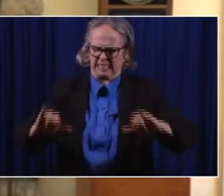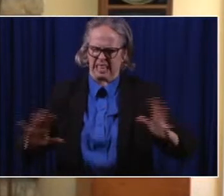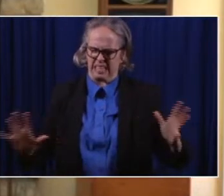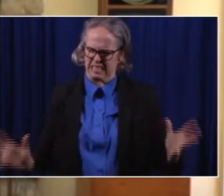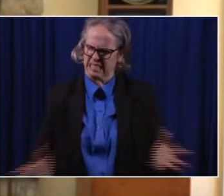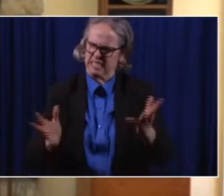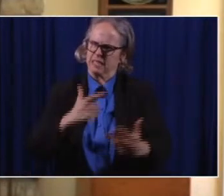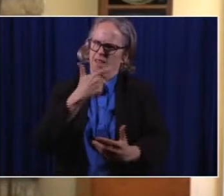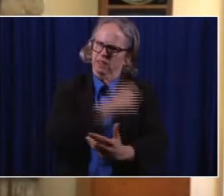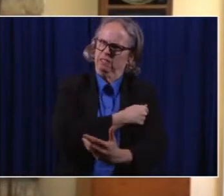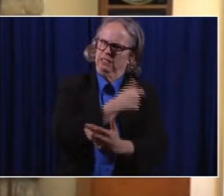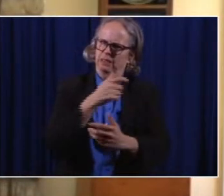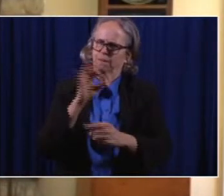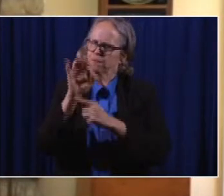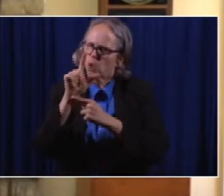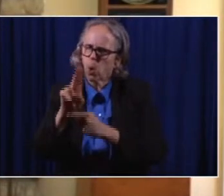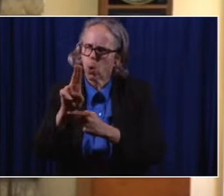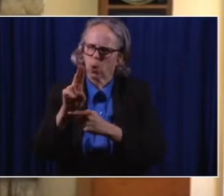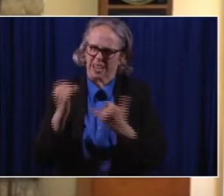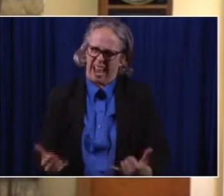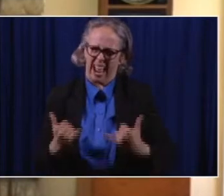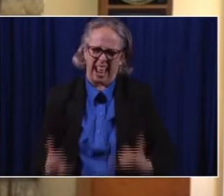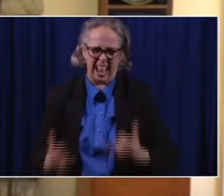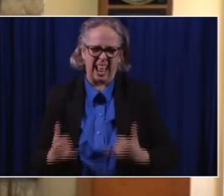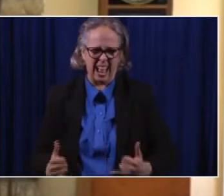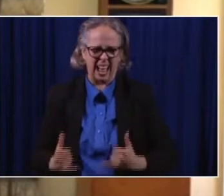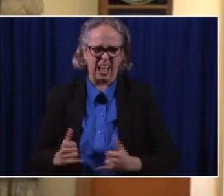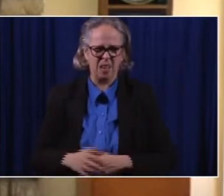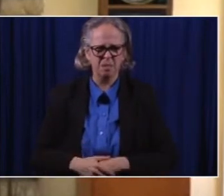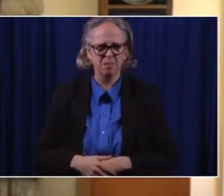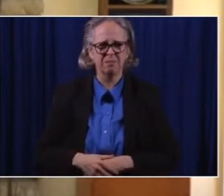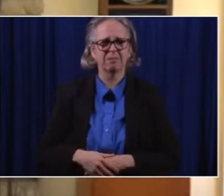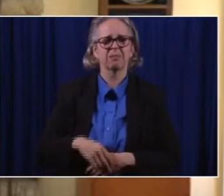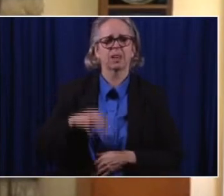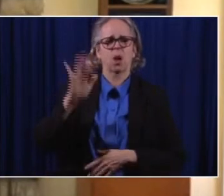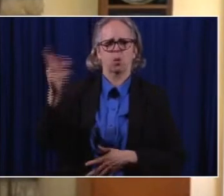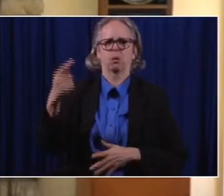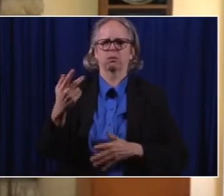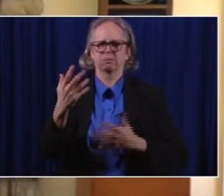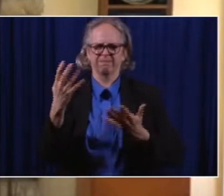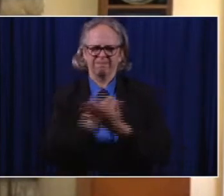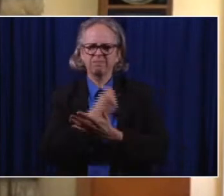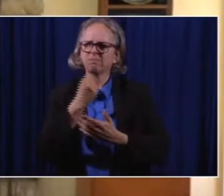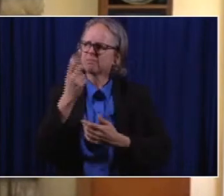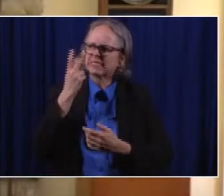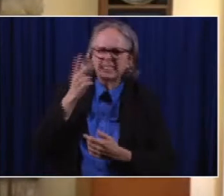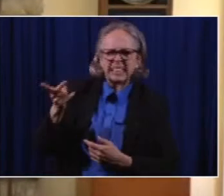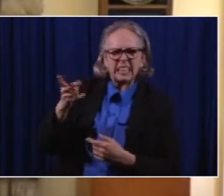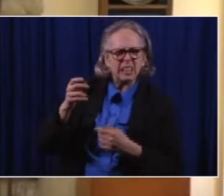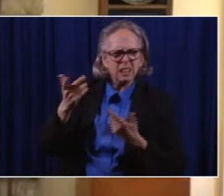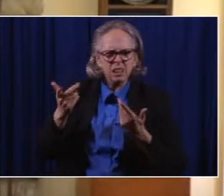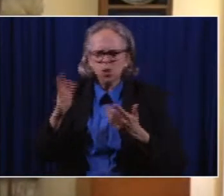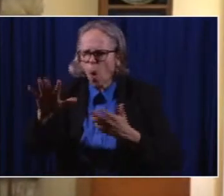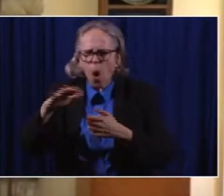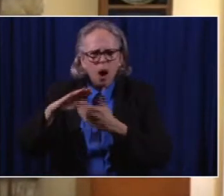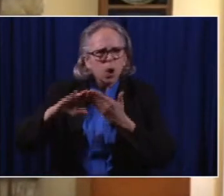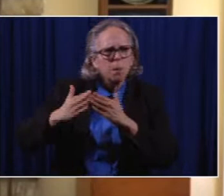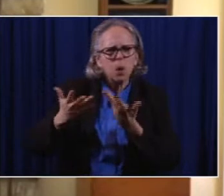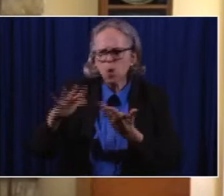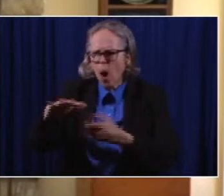and see what's going on in your community in regard to how widespread the flu is.